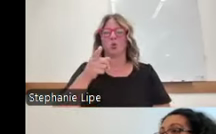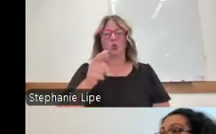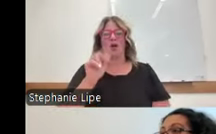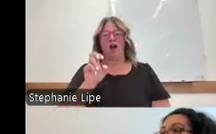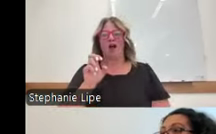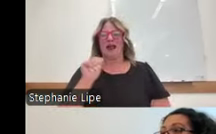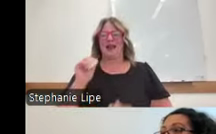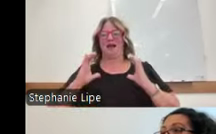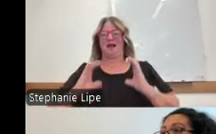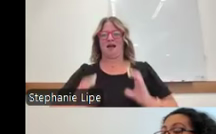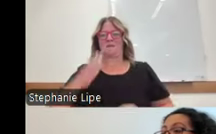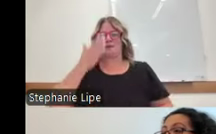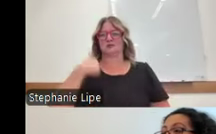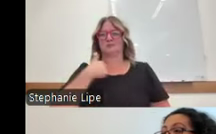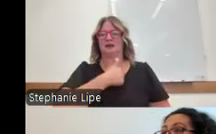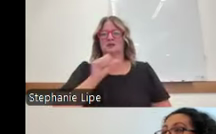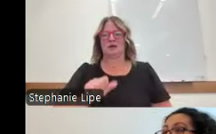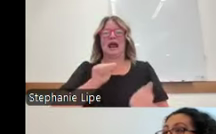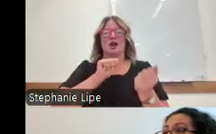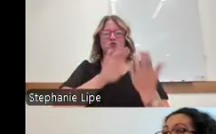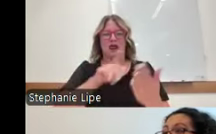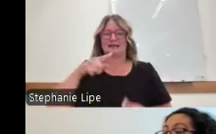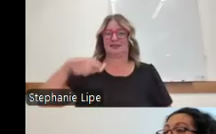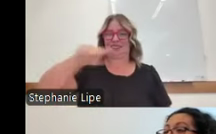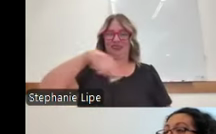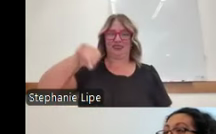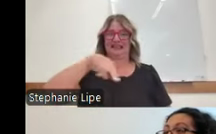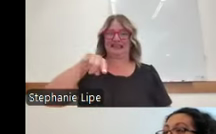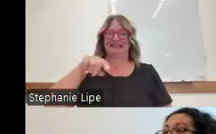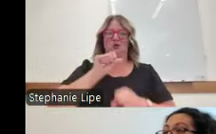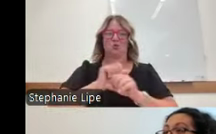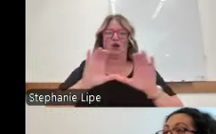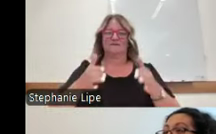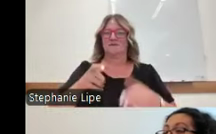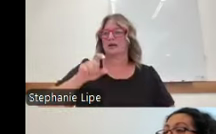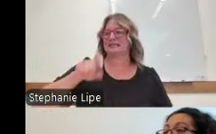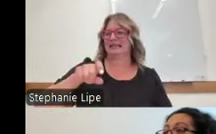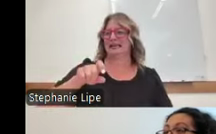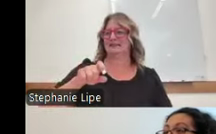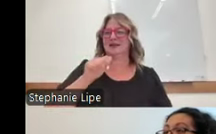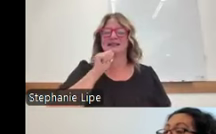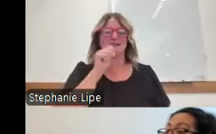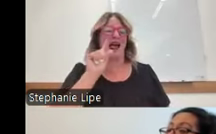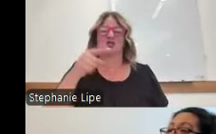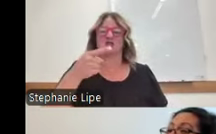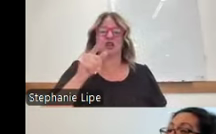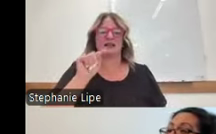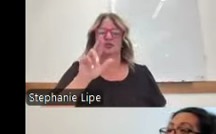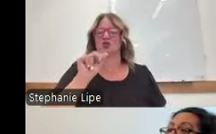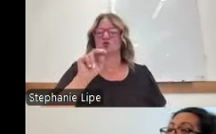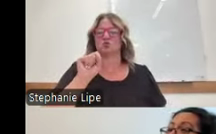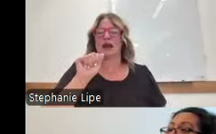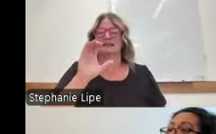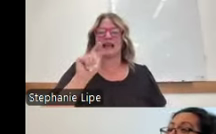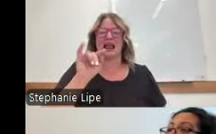programs. You are a consumer as well, and we are able to work with you and see what your needs are.